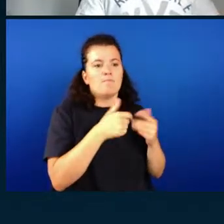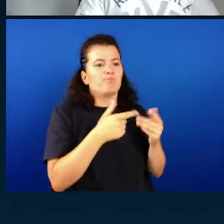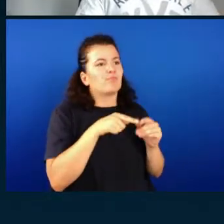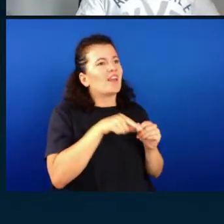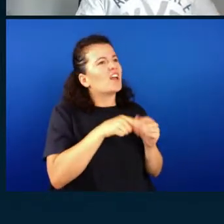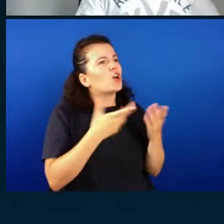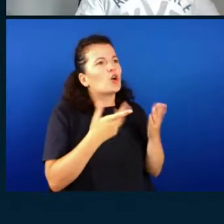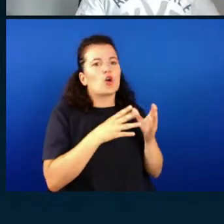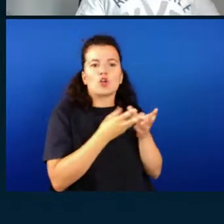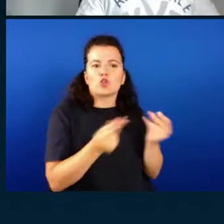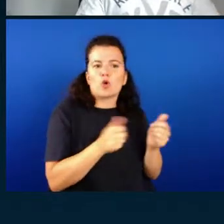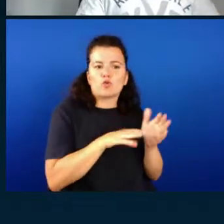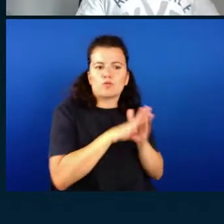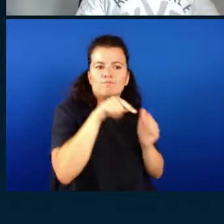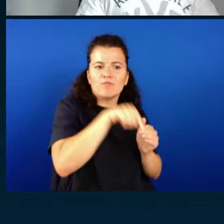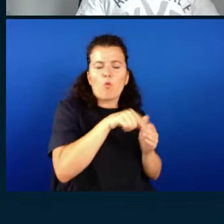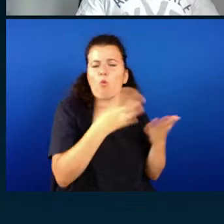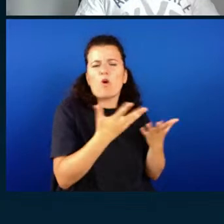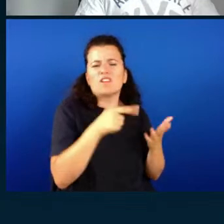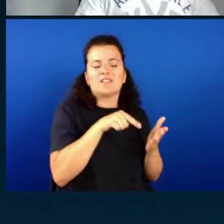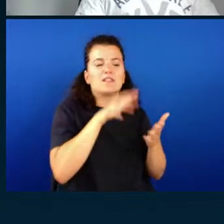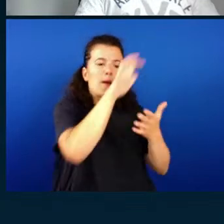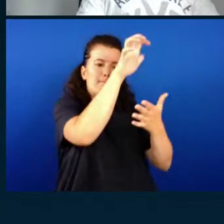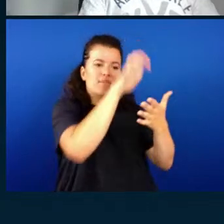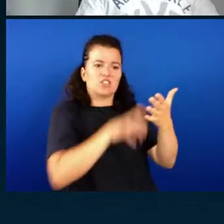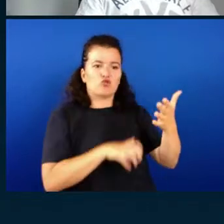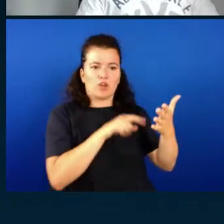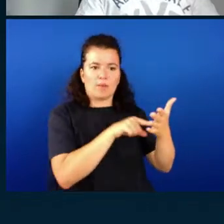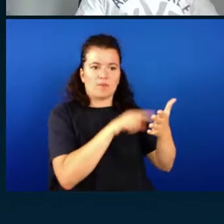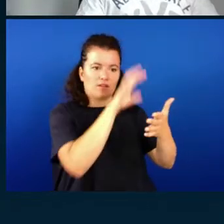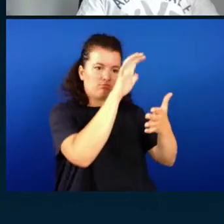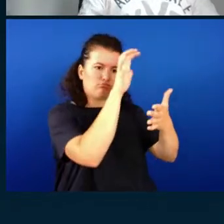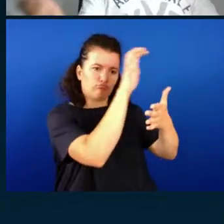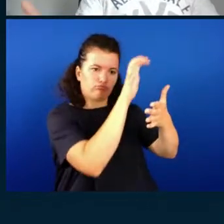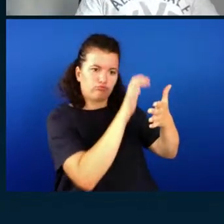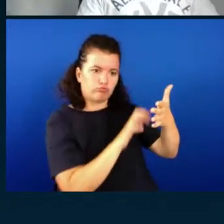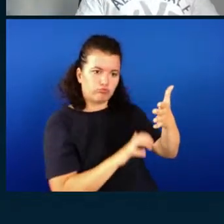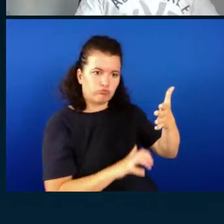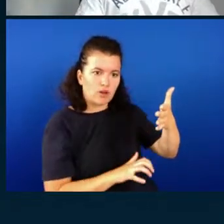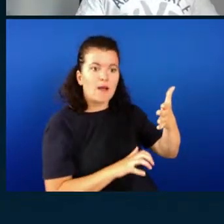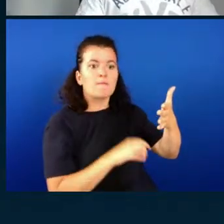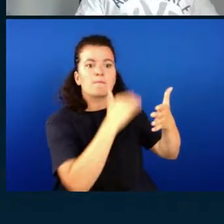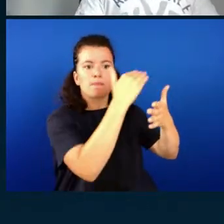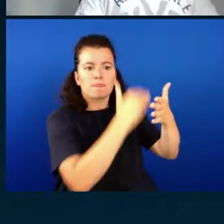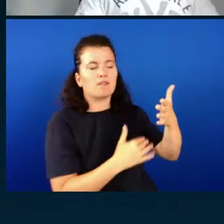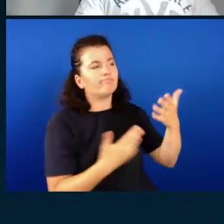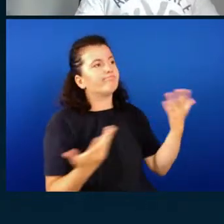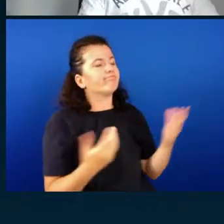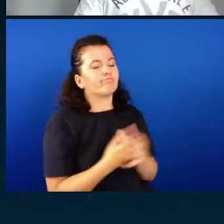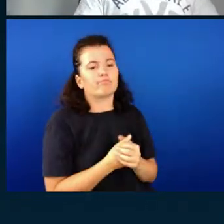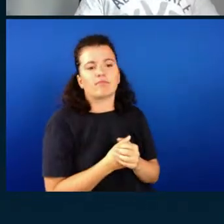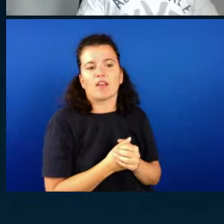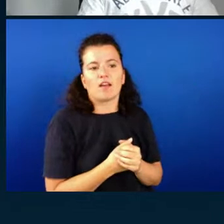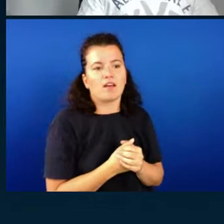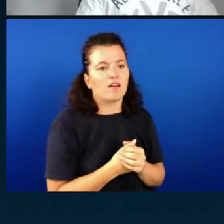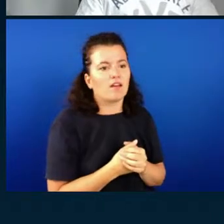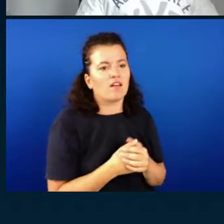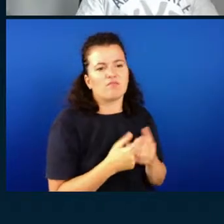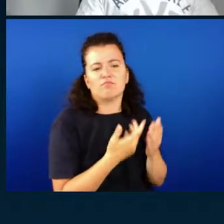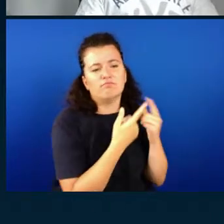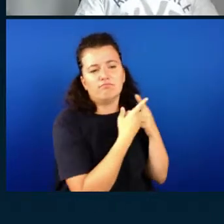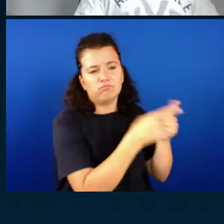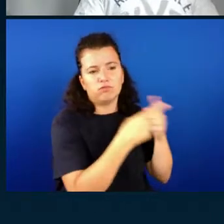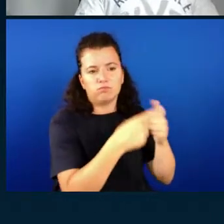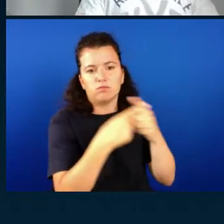a script, a common script, which is used across the teams. It can be a Terraform script, it can be a normal ARM template or a